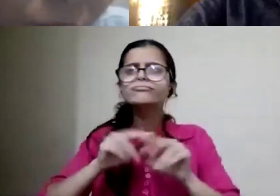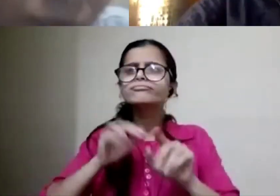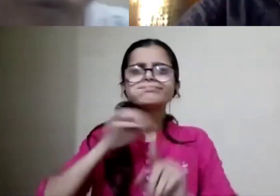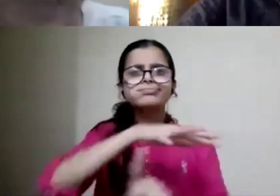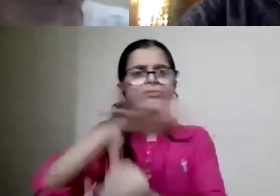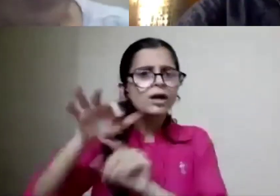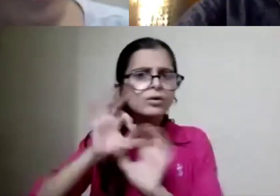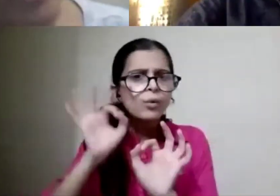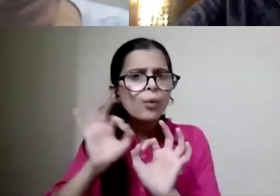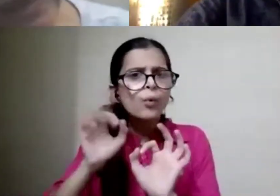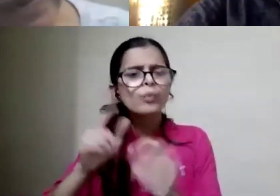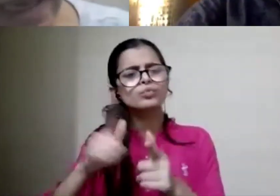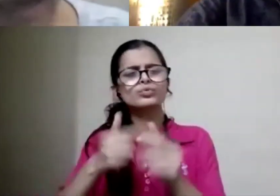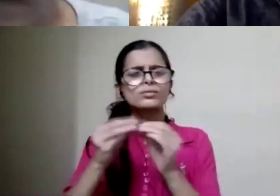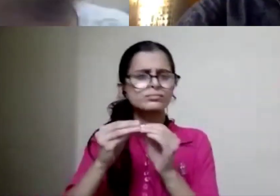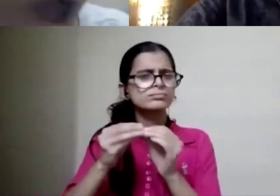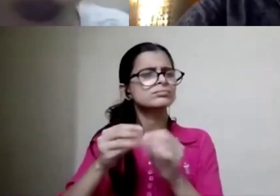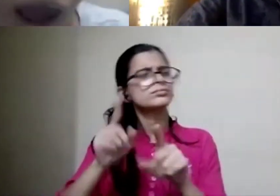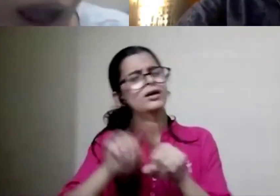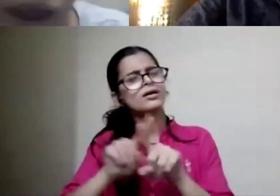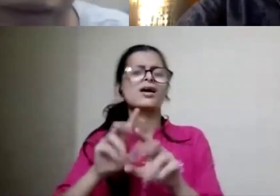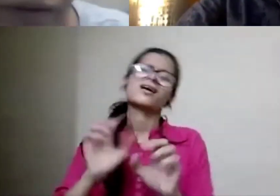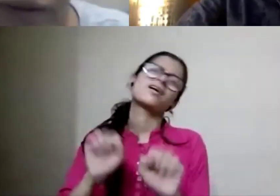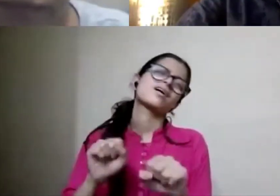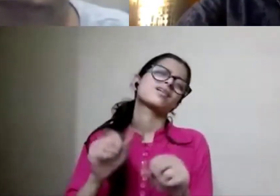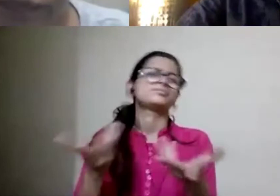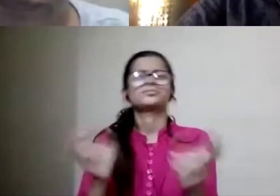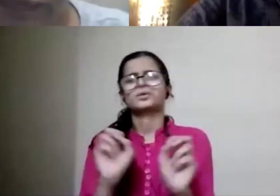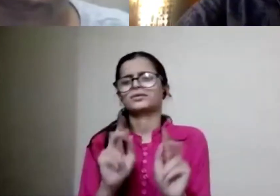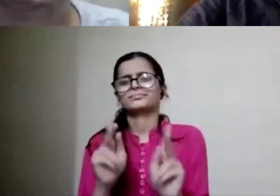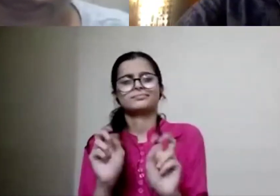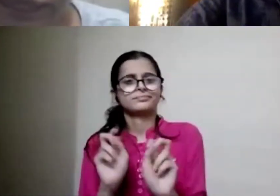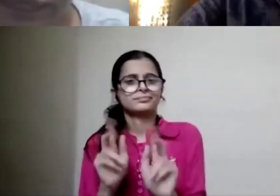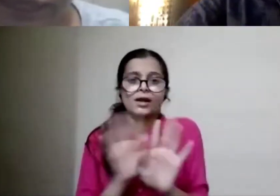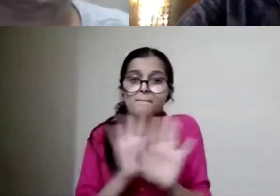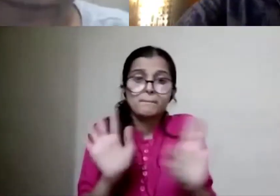the job of the rest of us to keep saying, ha ha.